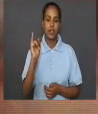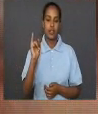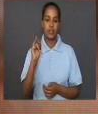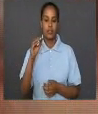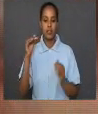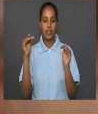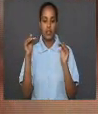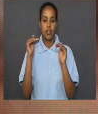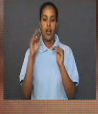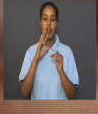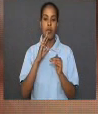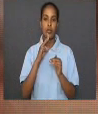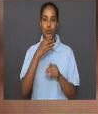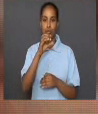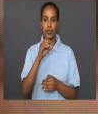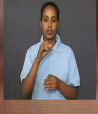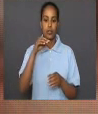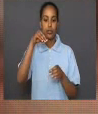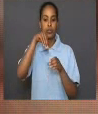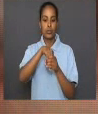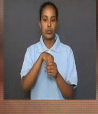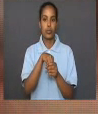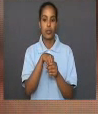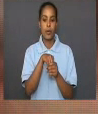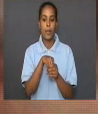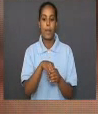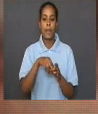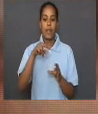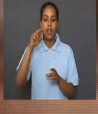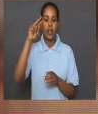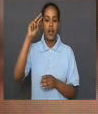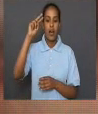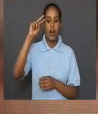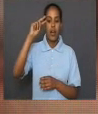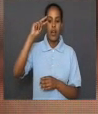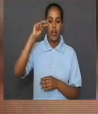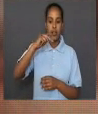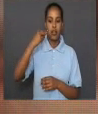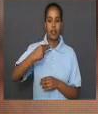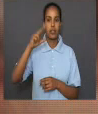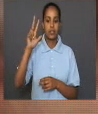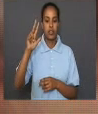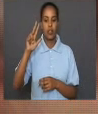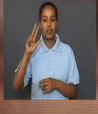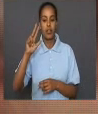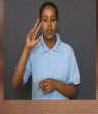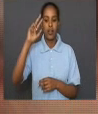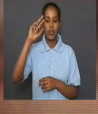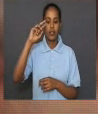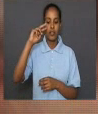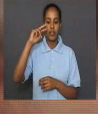in aqueous solution into ammonium ions and sulfate